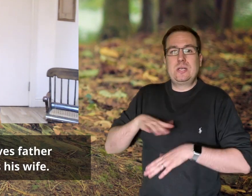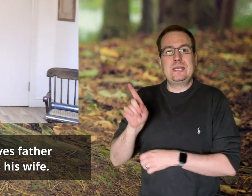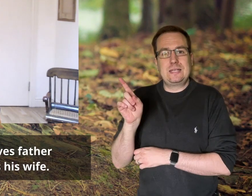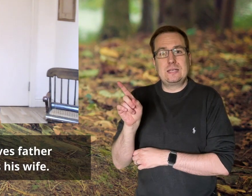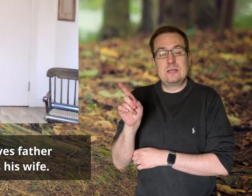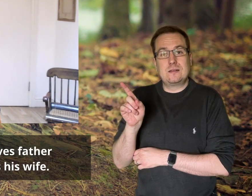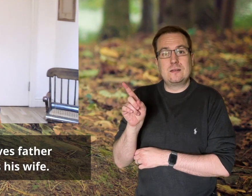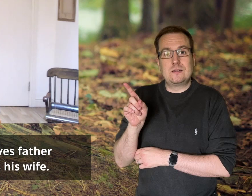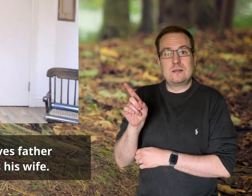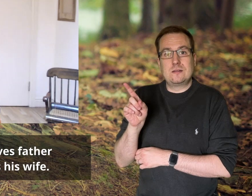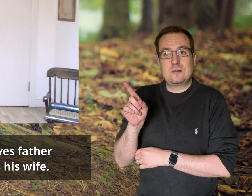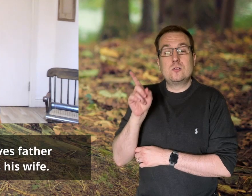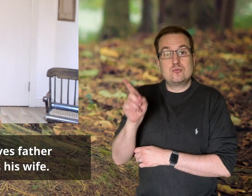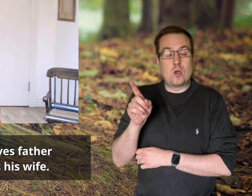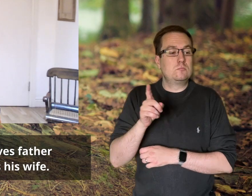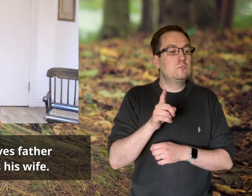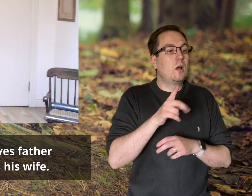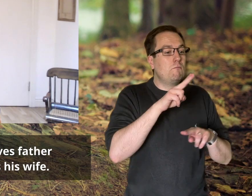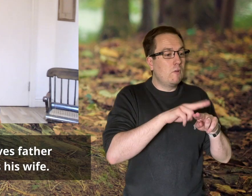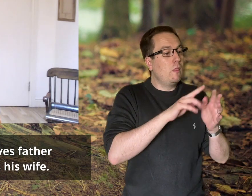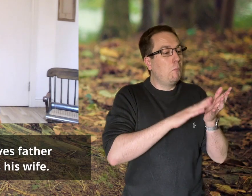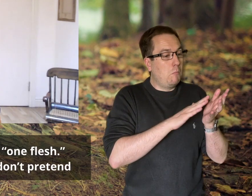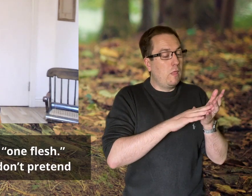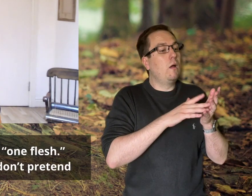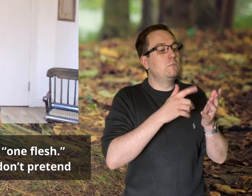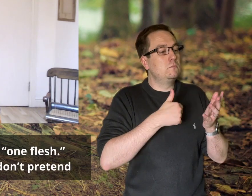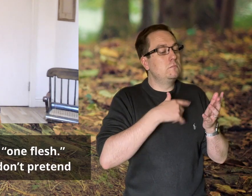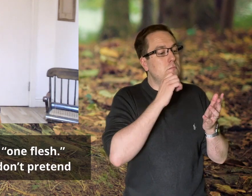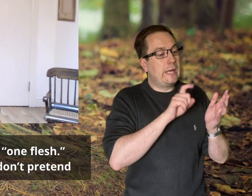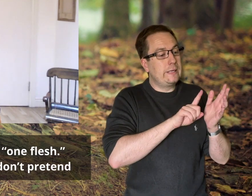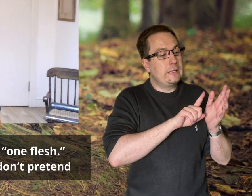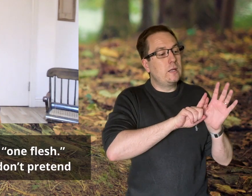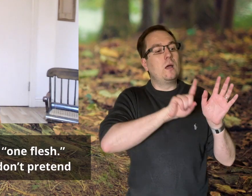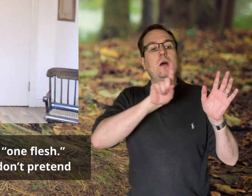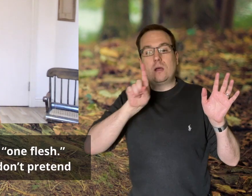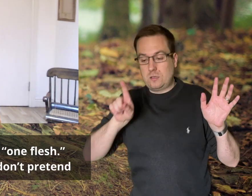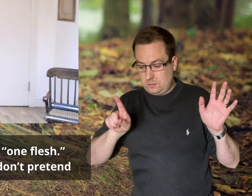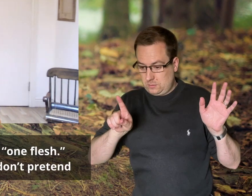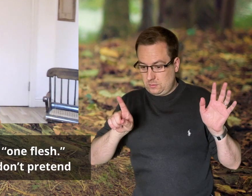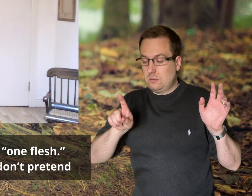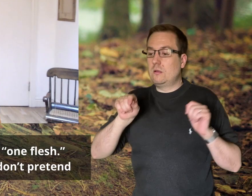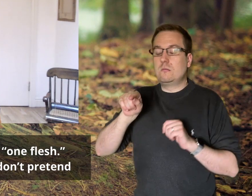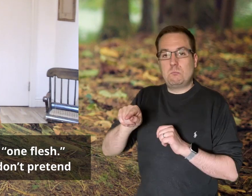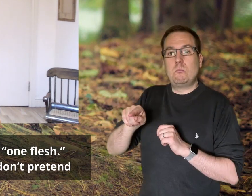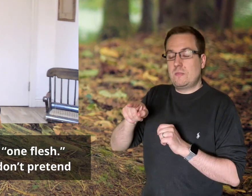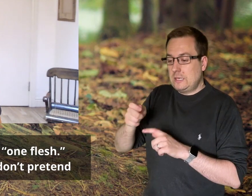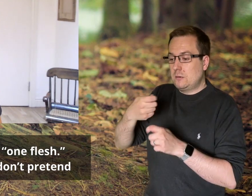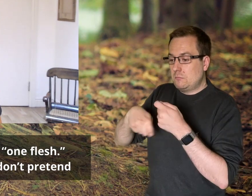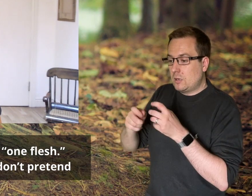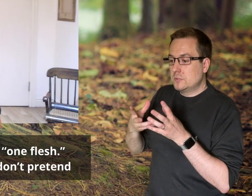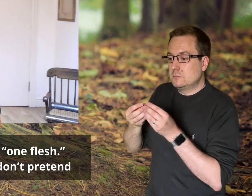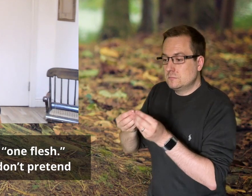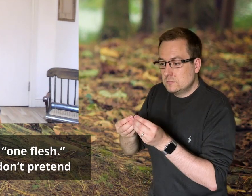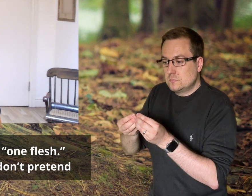leaves father and mother and cherishes his wife. No longer two, they become one flesh. This is a